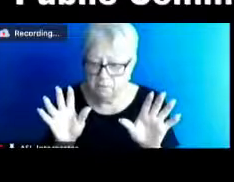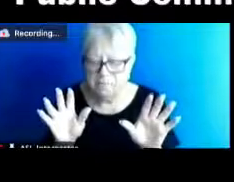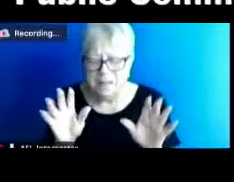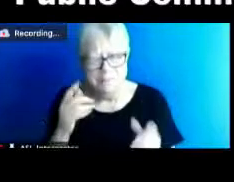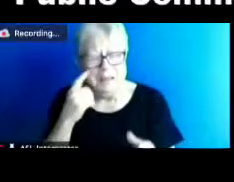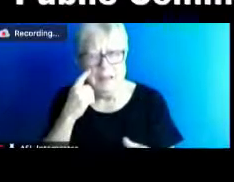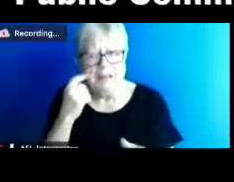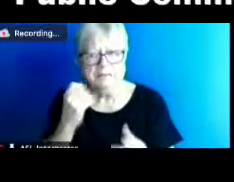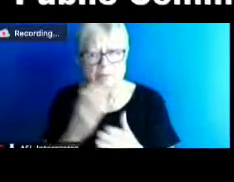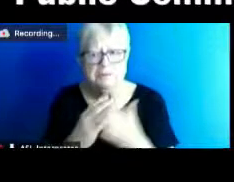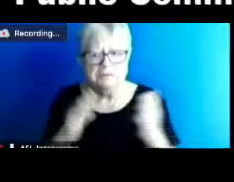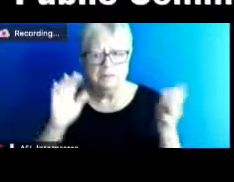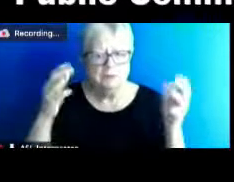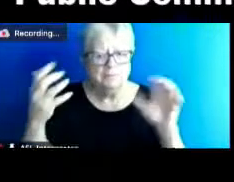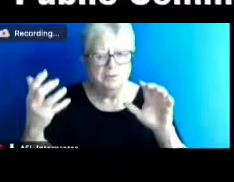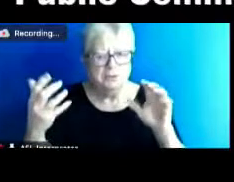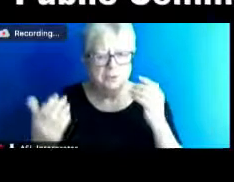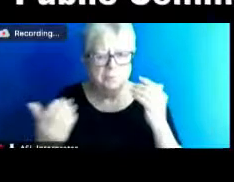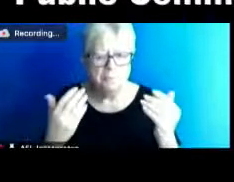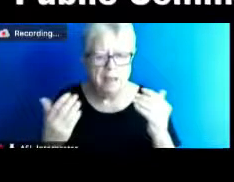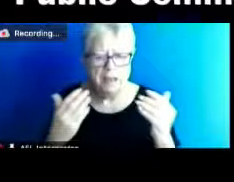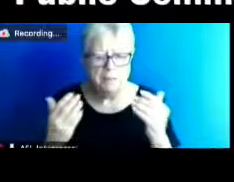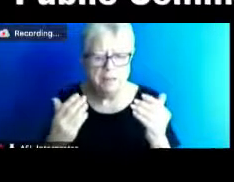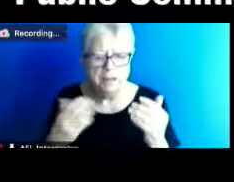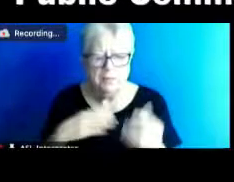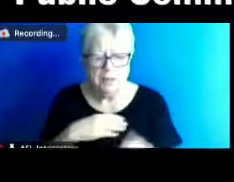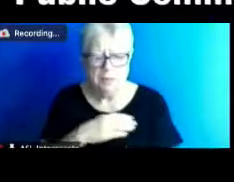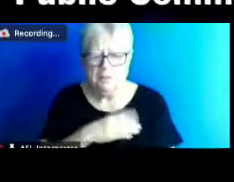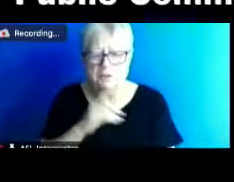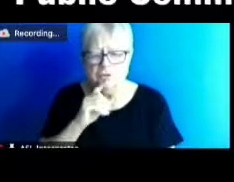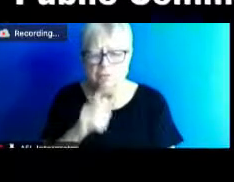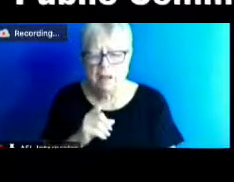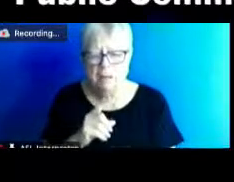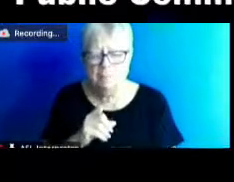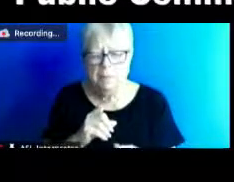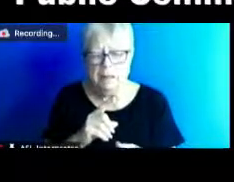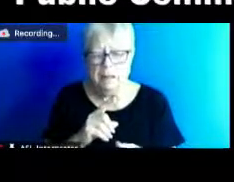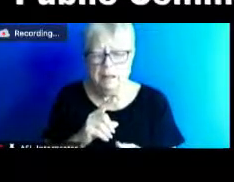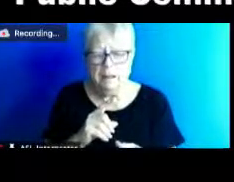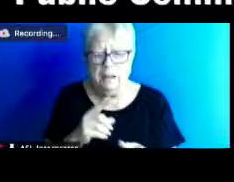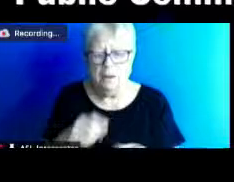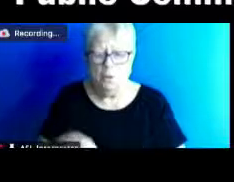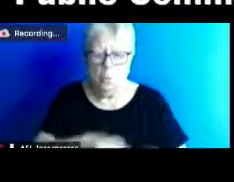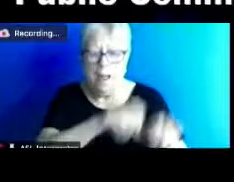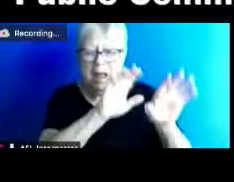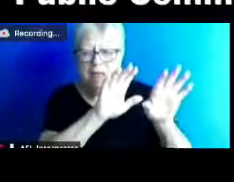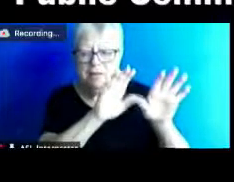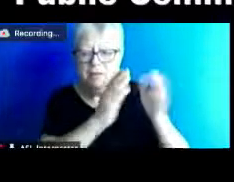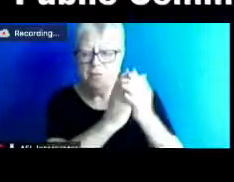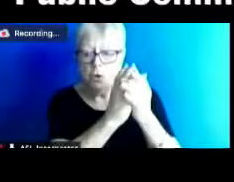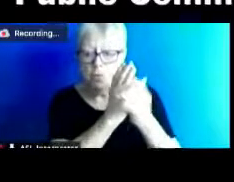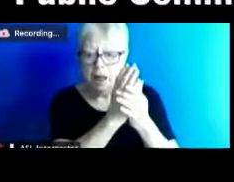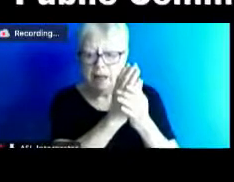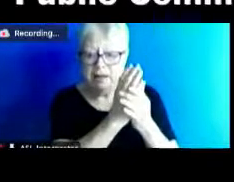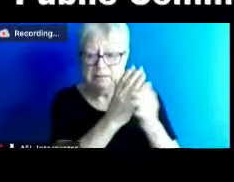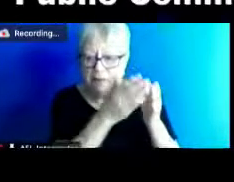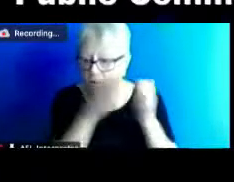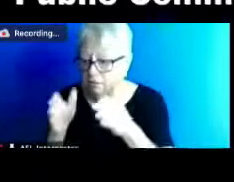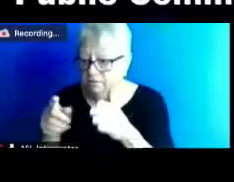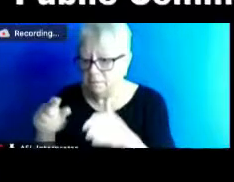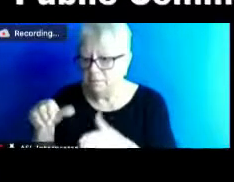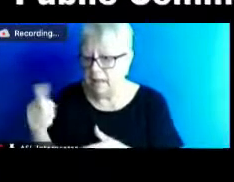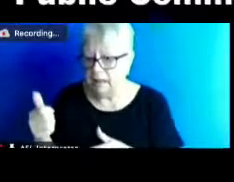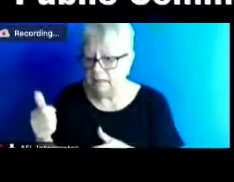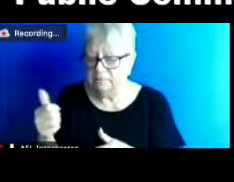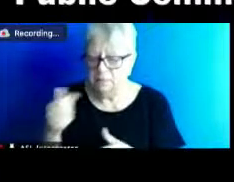We thought that the commission may be waiving its rights by agreeing to something else, because that's something that can be